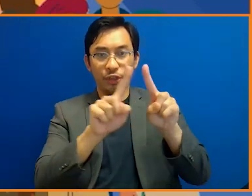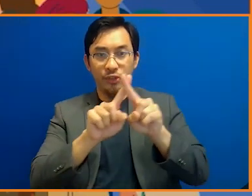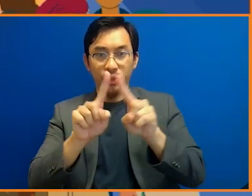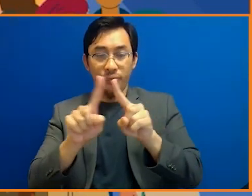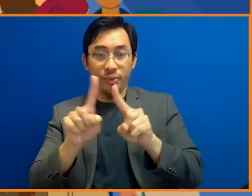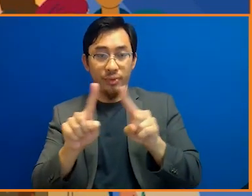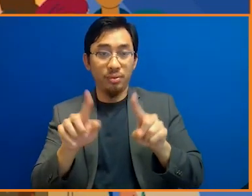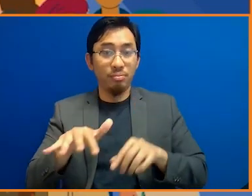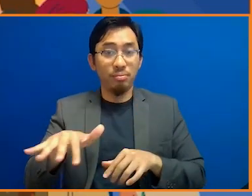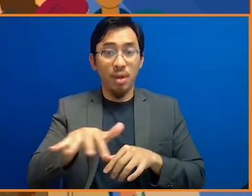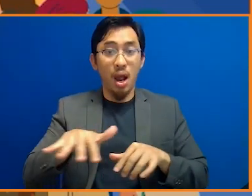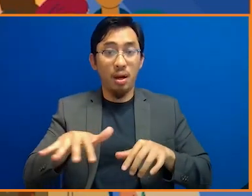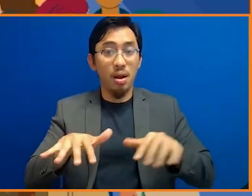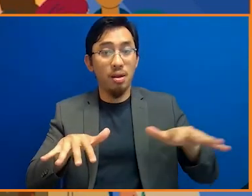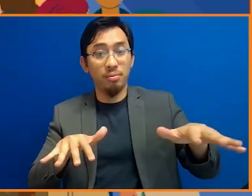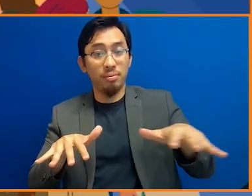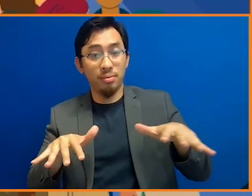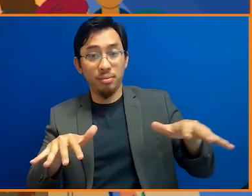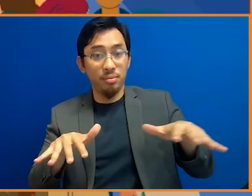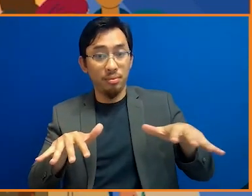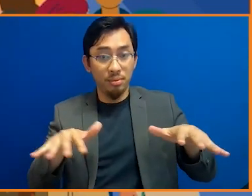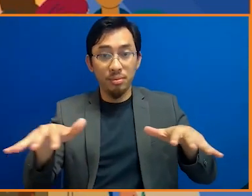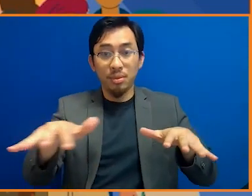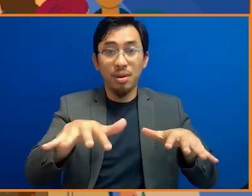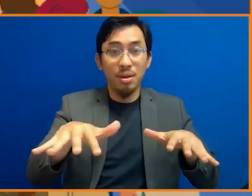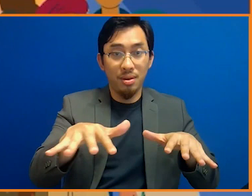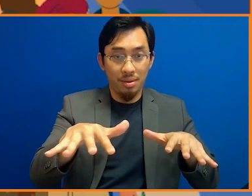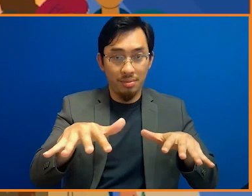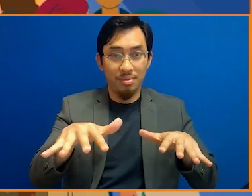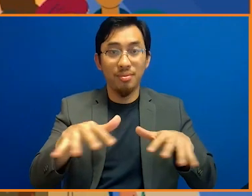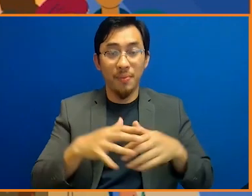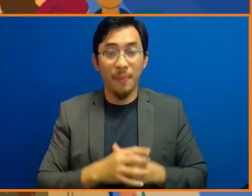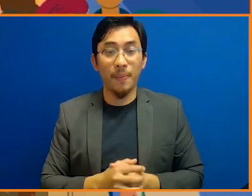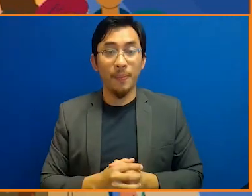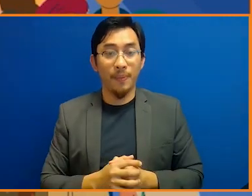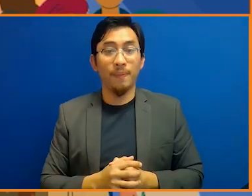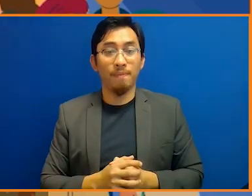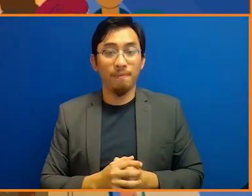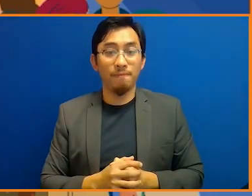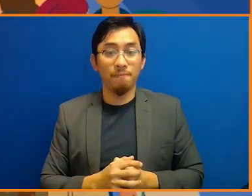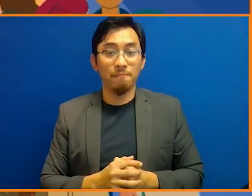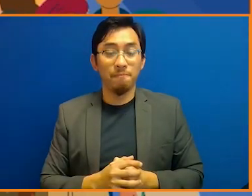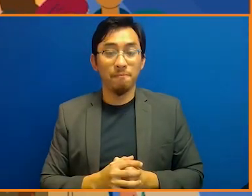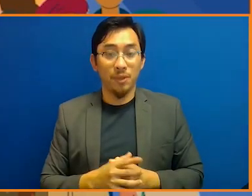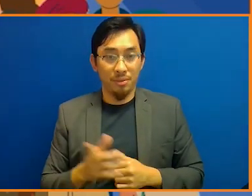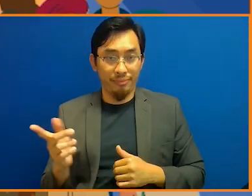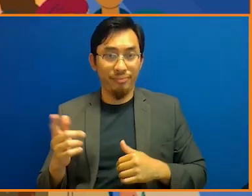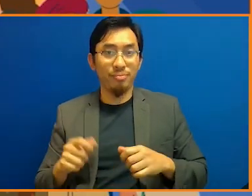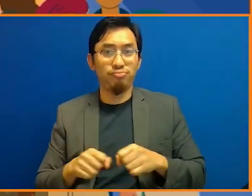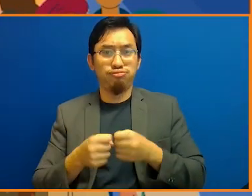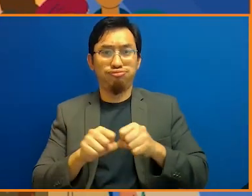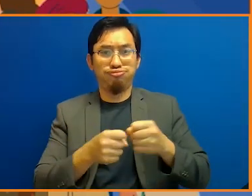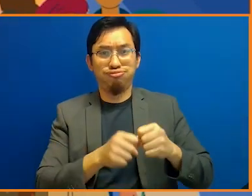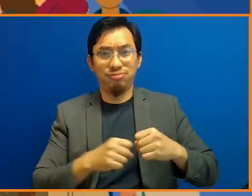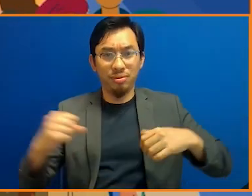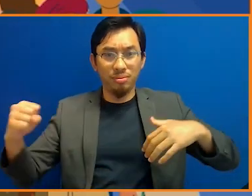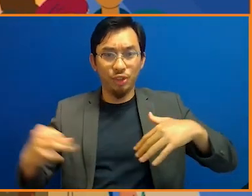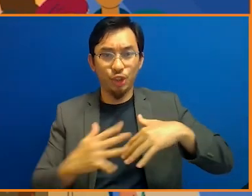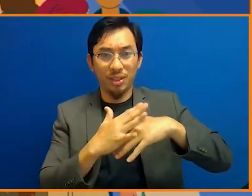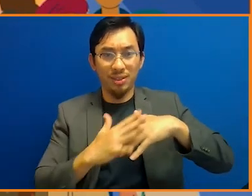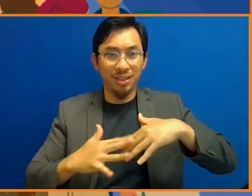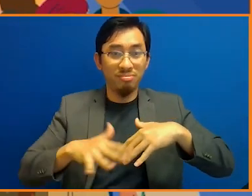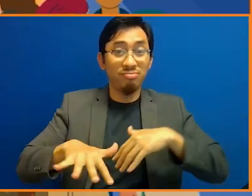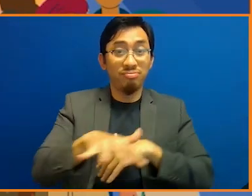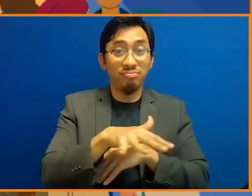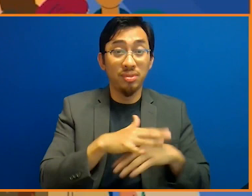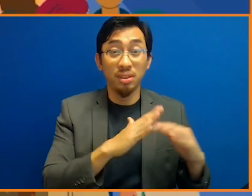the difference in like these two areas, they have the offshore breakwater. So the damage, of course, it